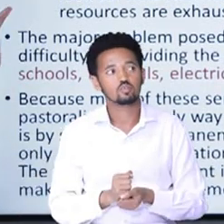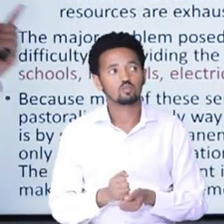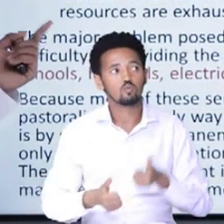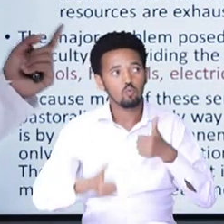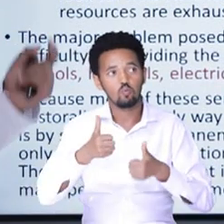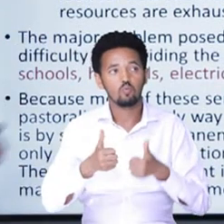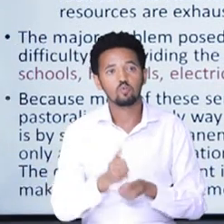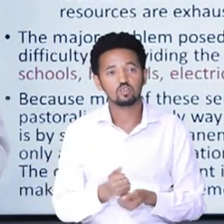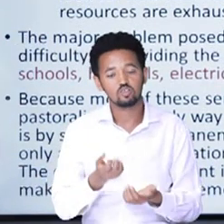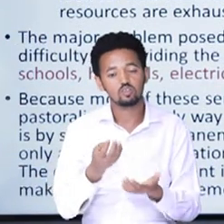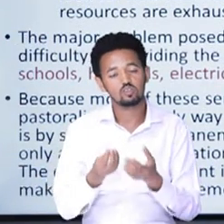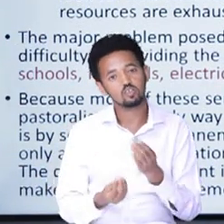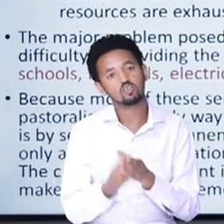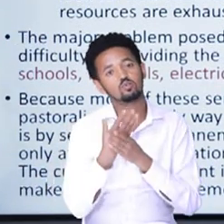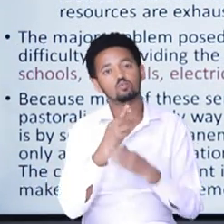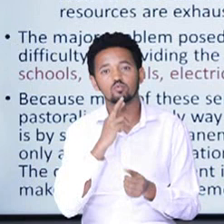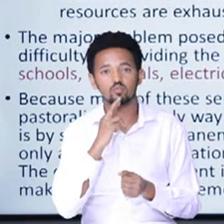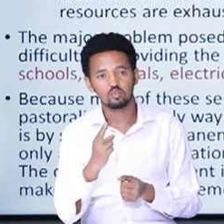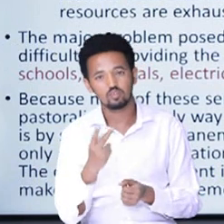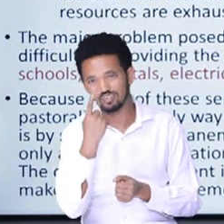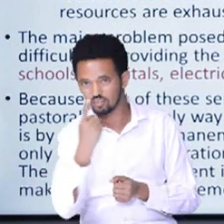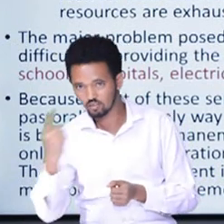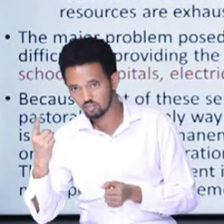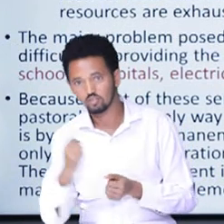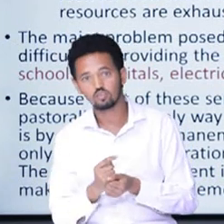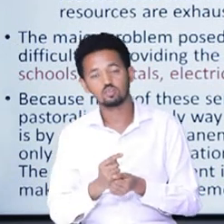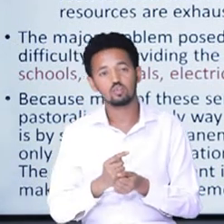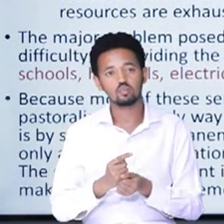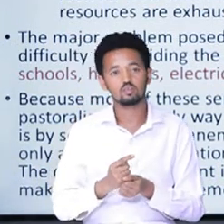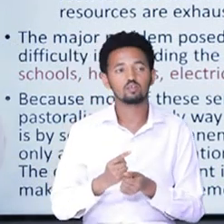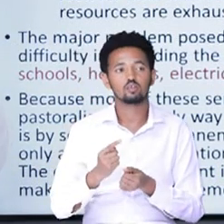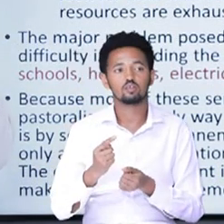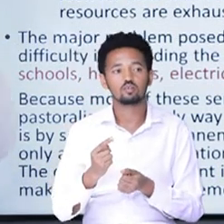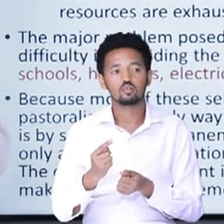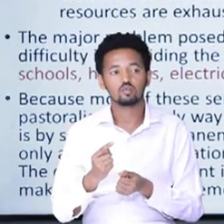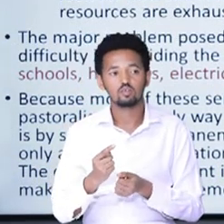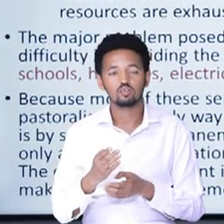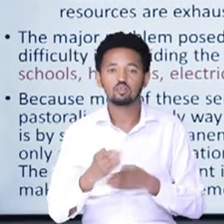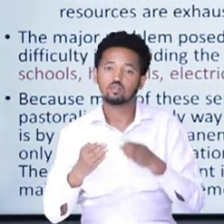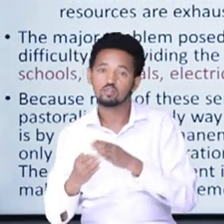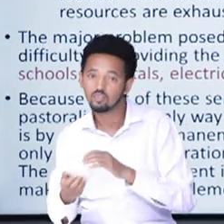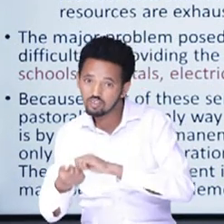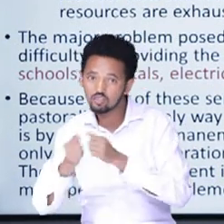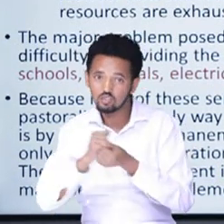When the resources are exhausted at each new site, they change their